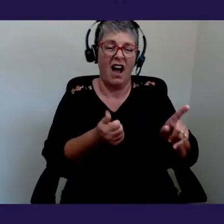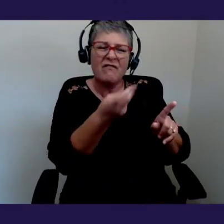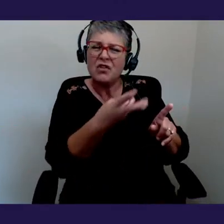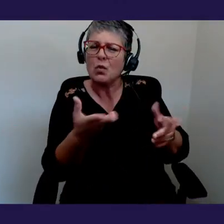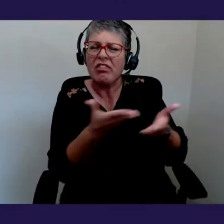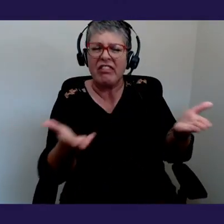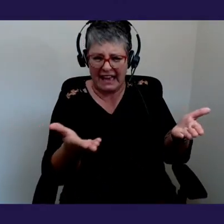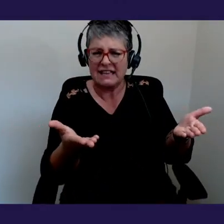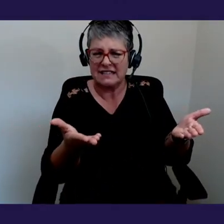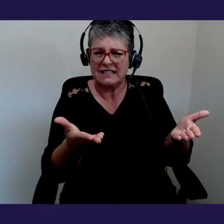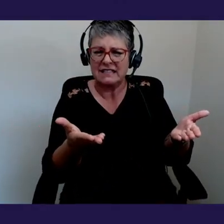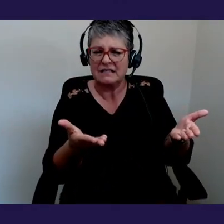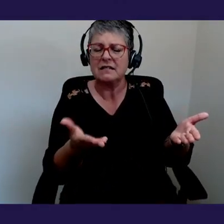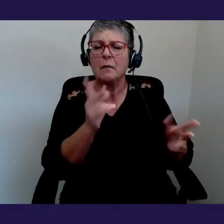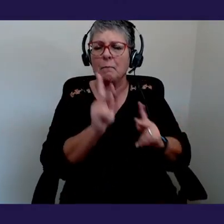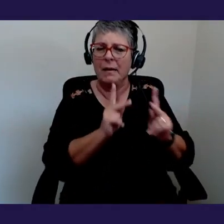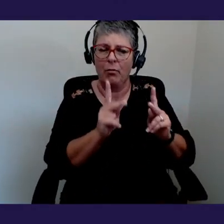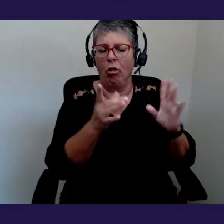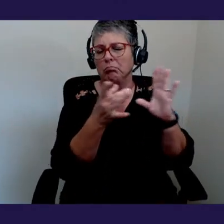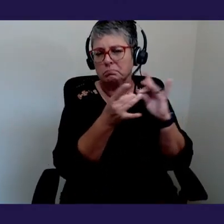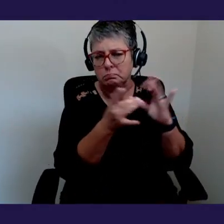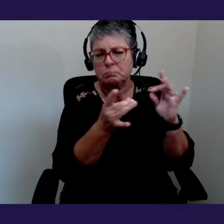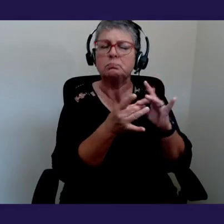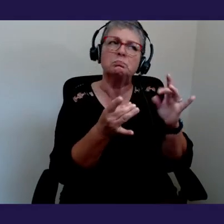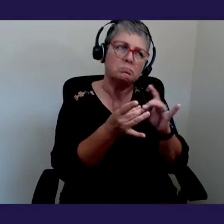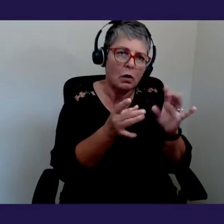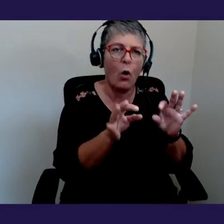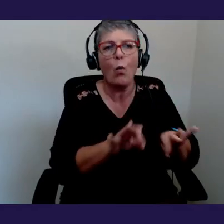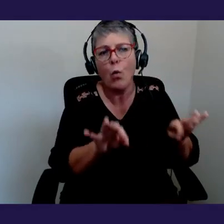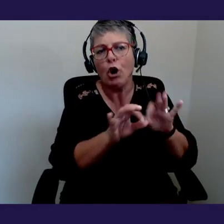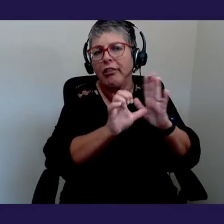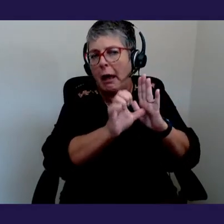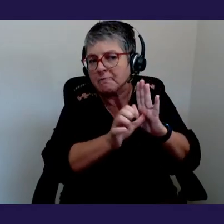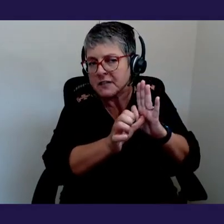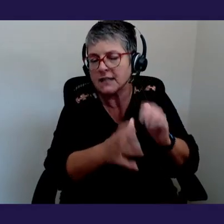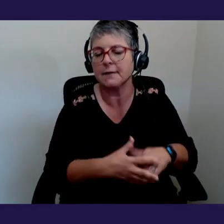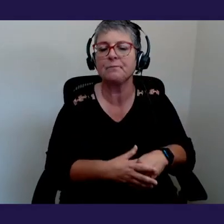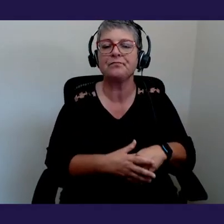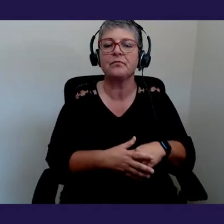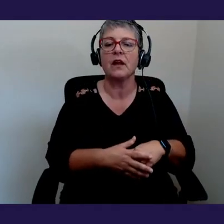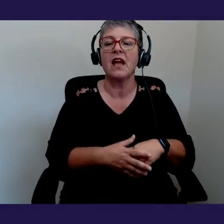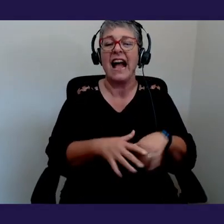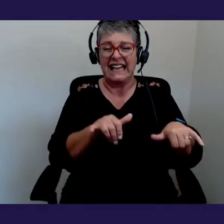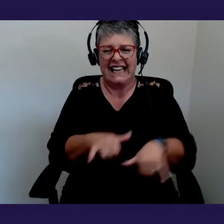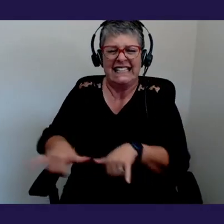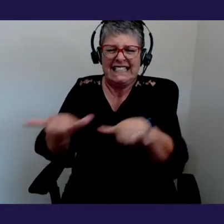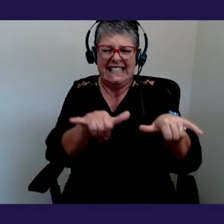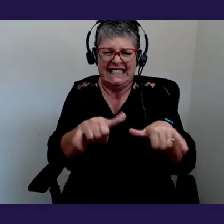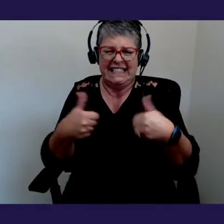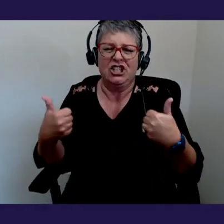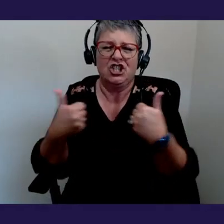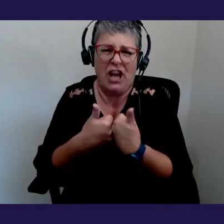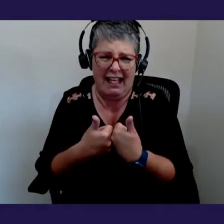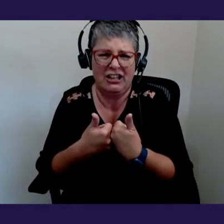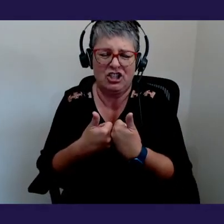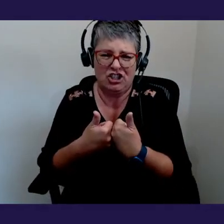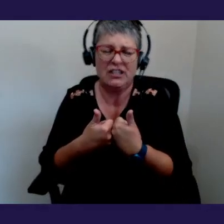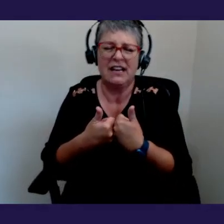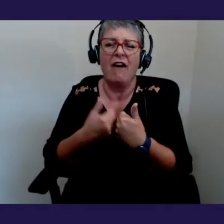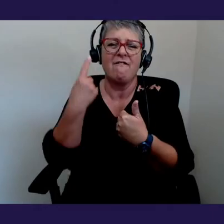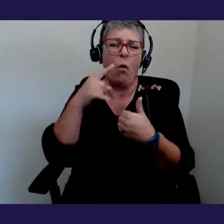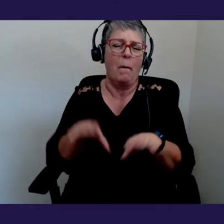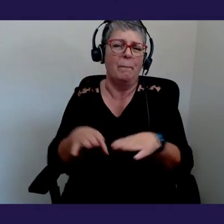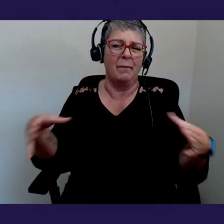worth focusing on a little bit more. One is this challenge of consistency and voice for public health, because public health is really not